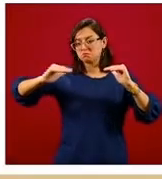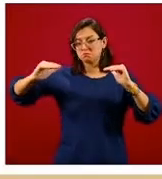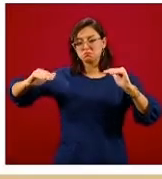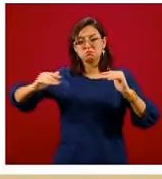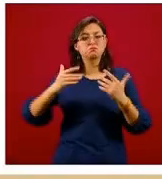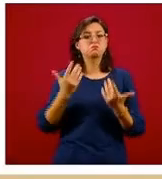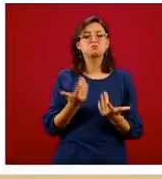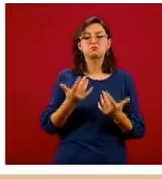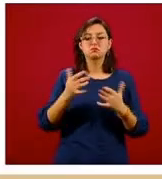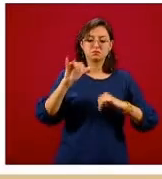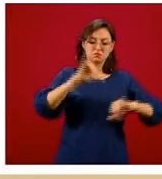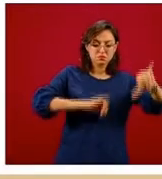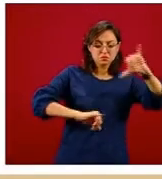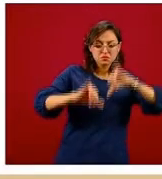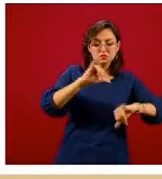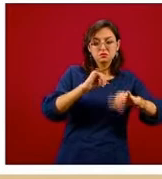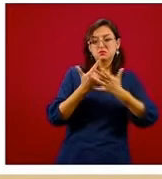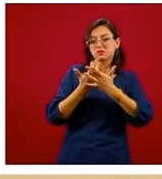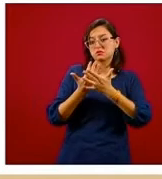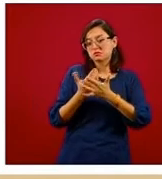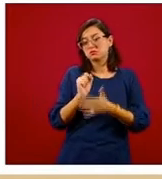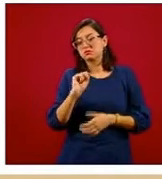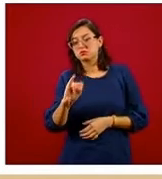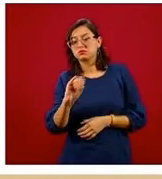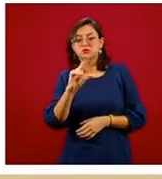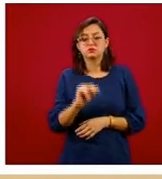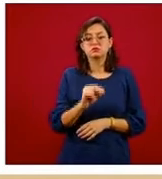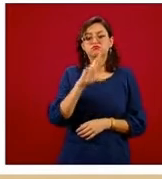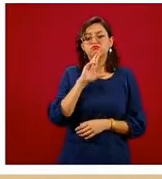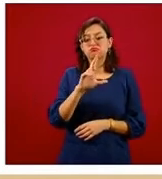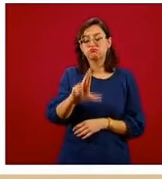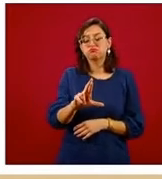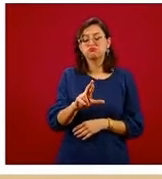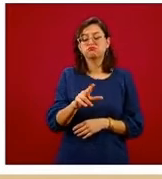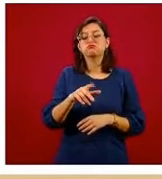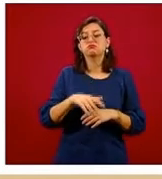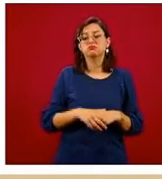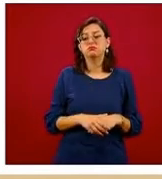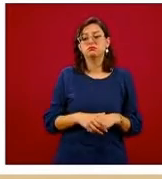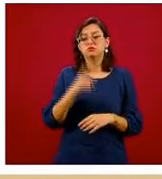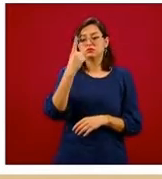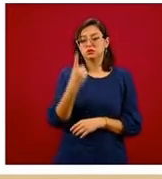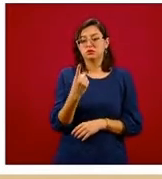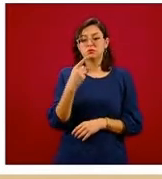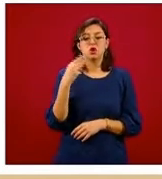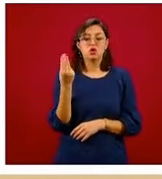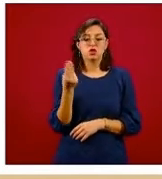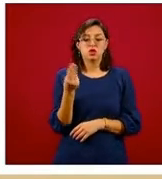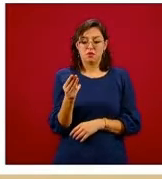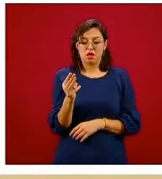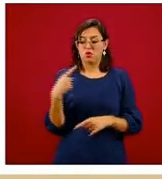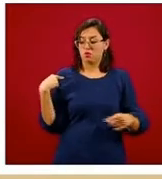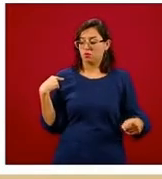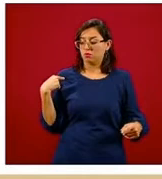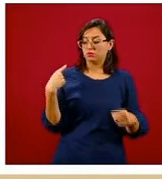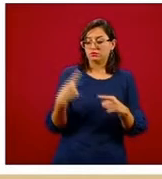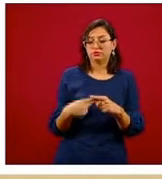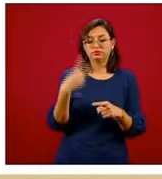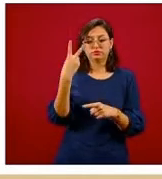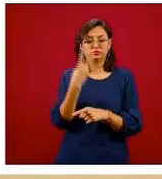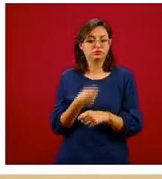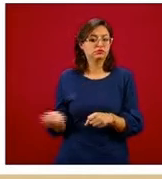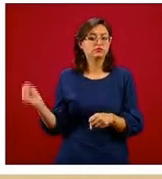see the stable trend with those people with laboratory testing that have already received a result